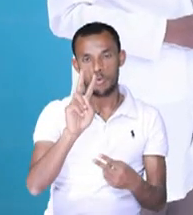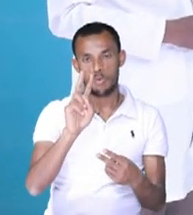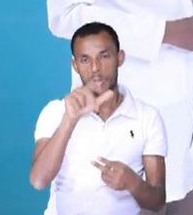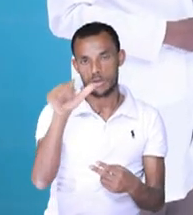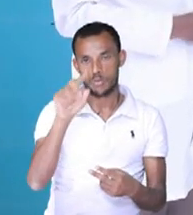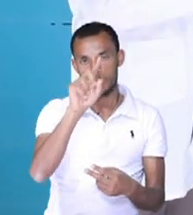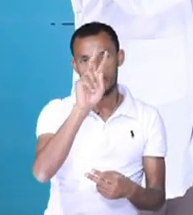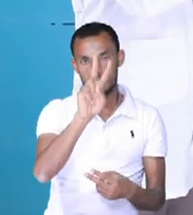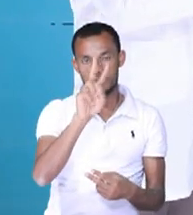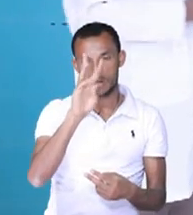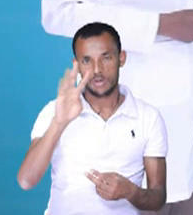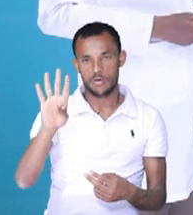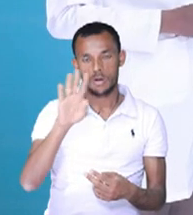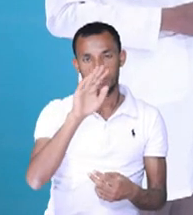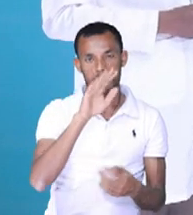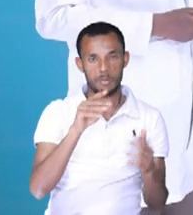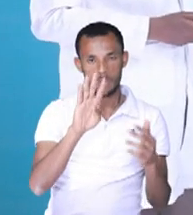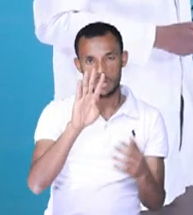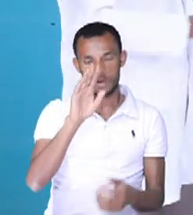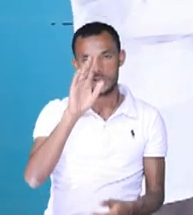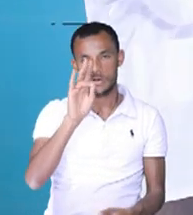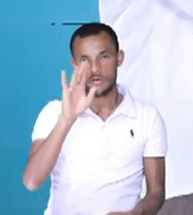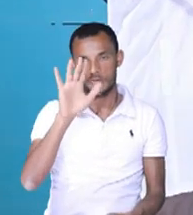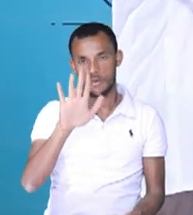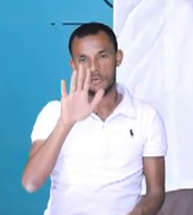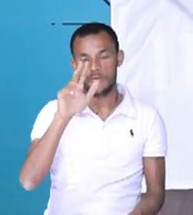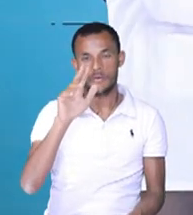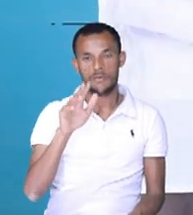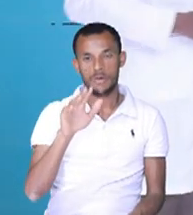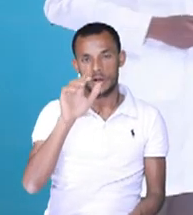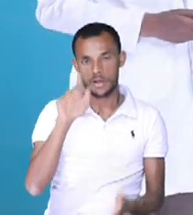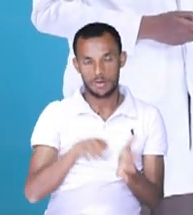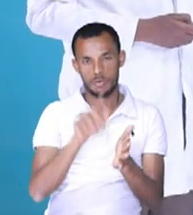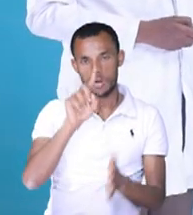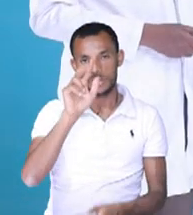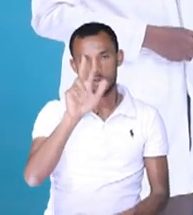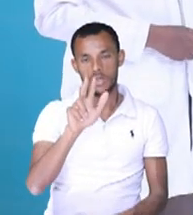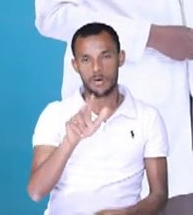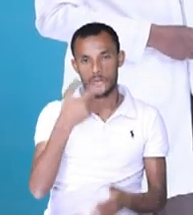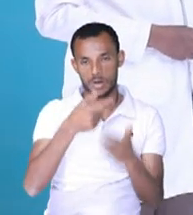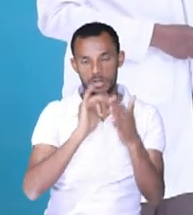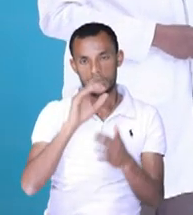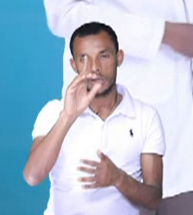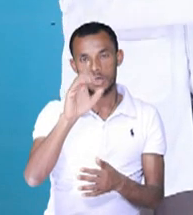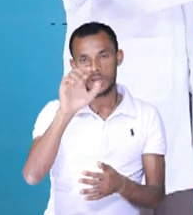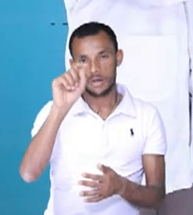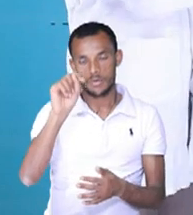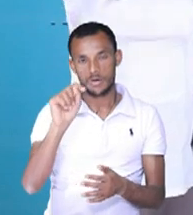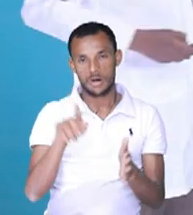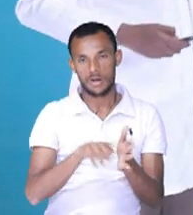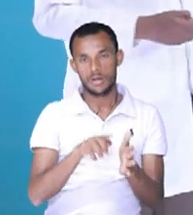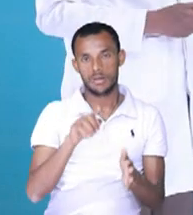6, 4. B, 7, 5, -1, 3. Then, what is the determinant of matrix A?